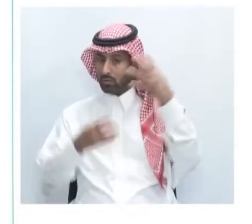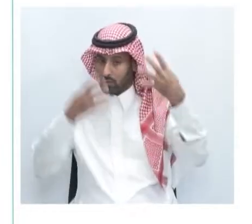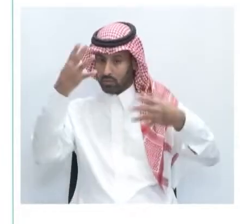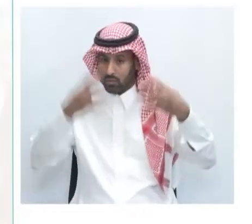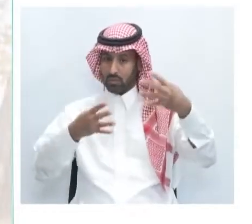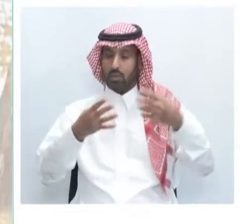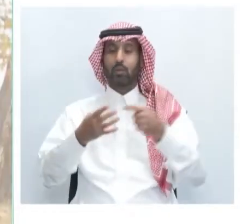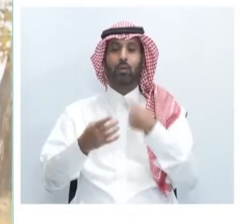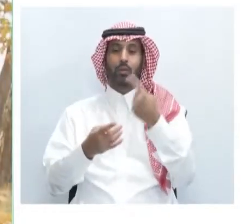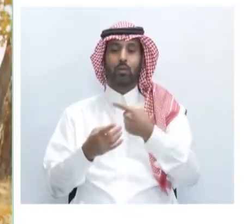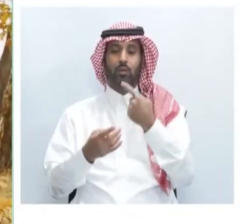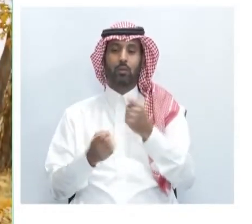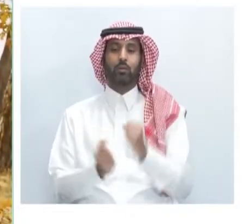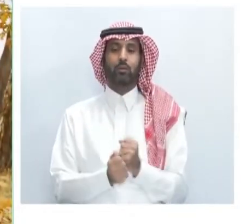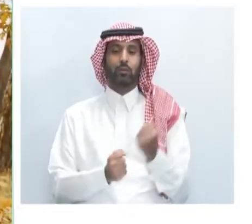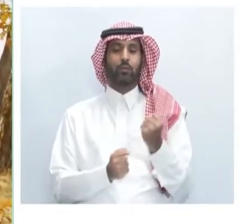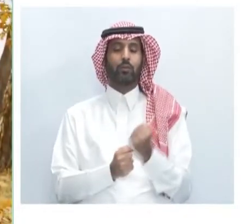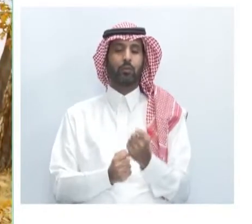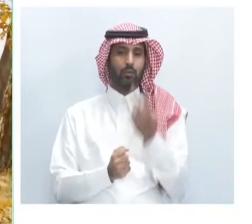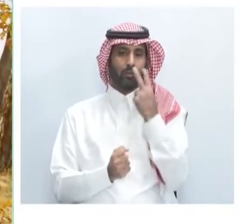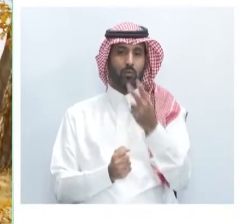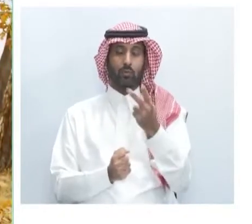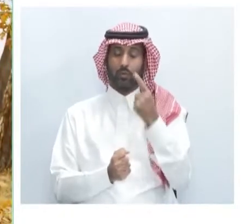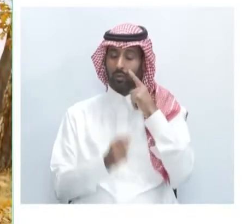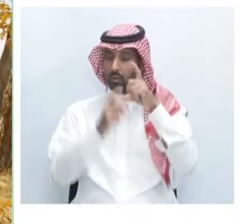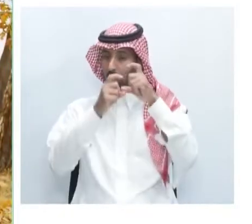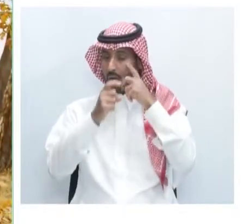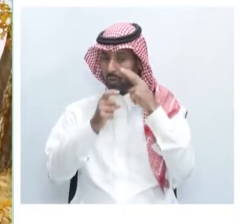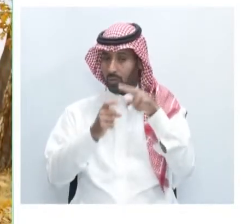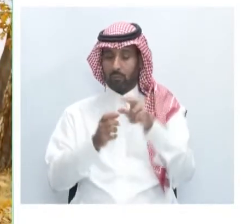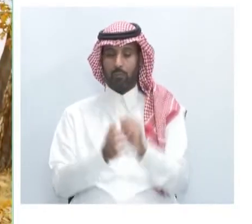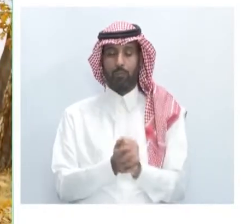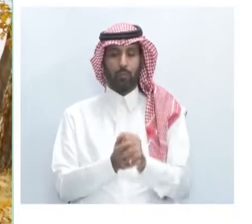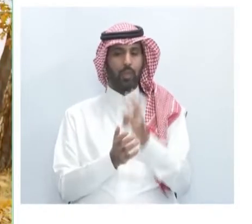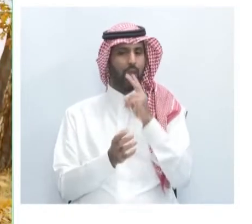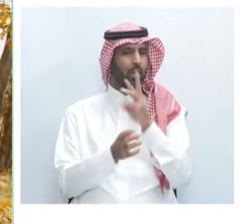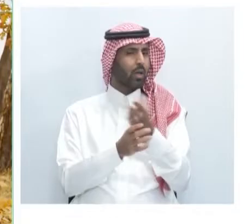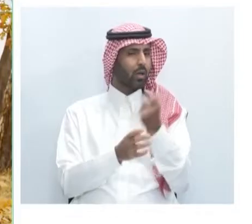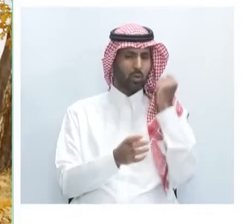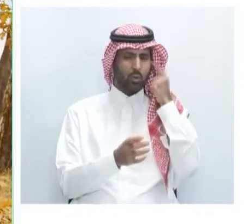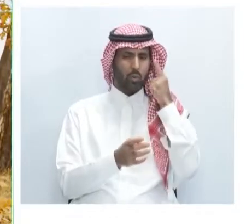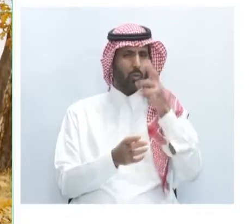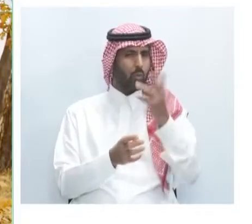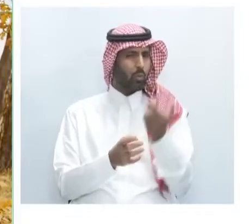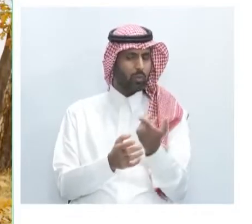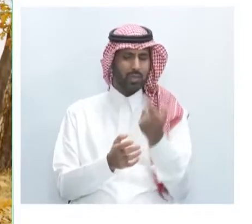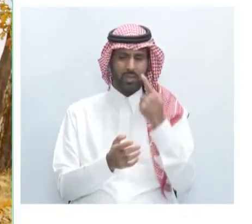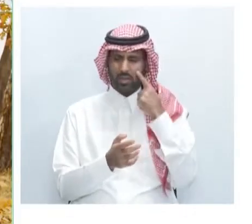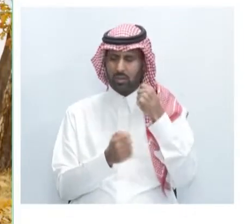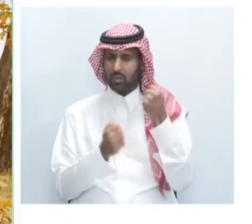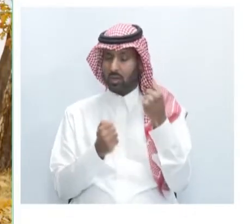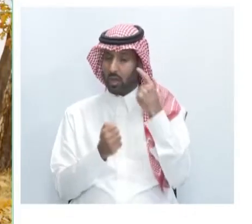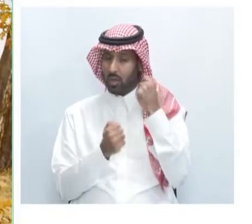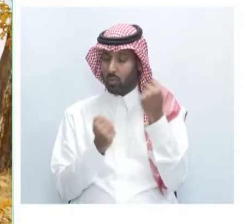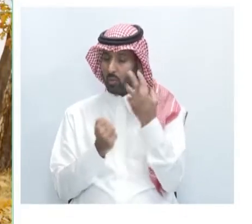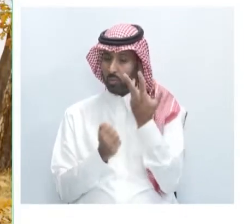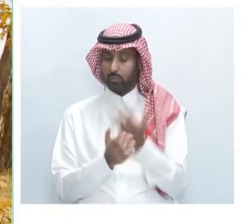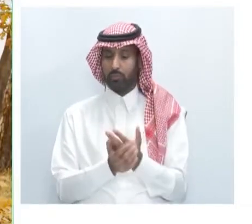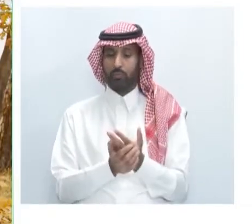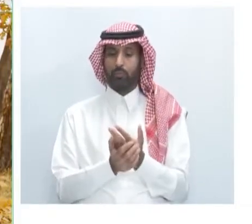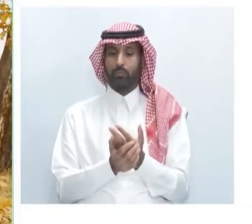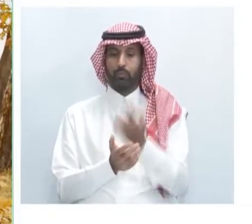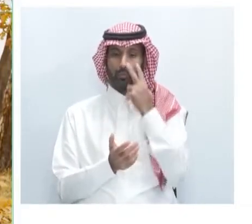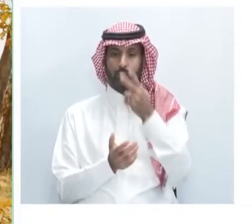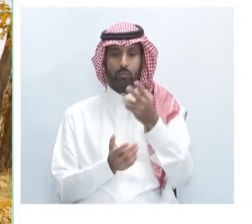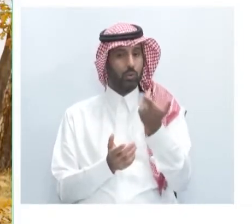then chant and do. Okay. Now we have a picture here. Okay. Can you guess which season here? Okay. Let's